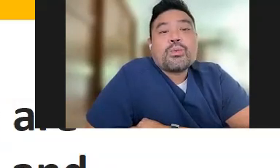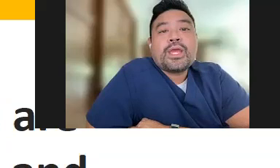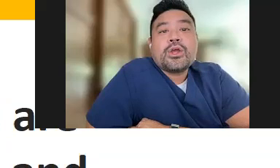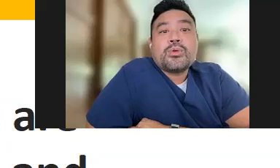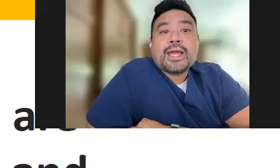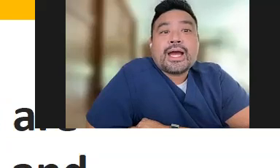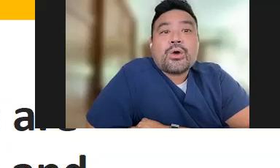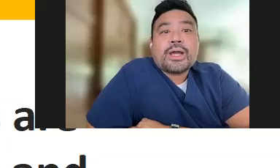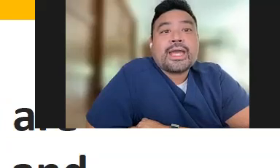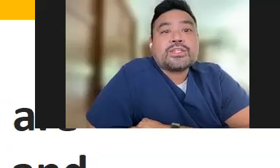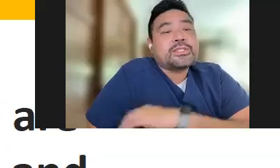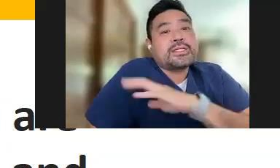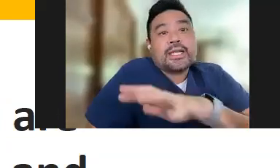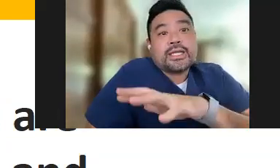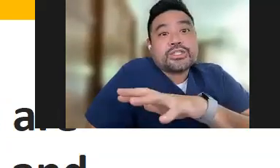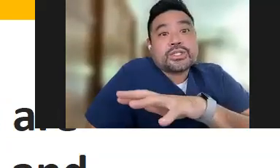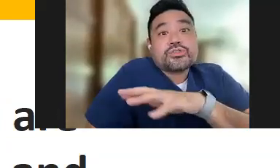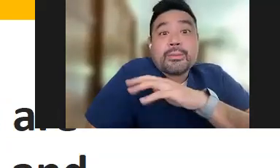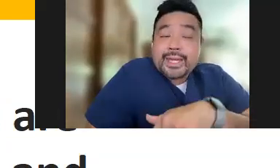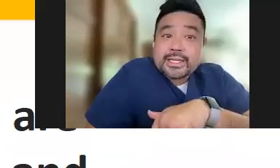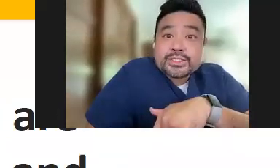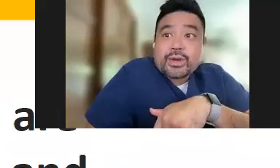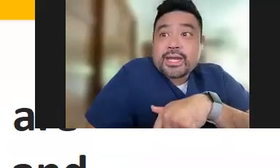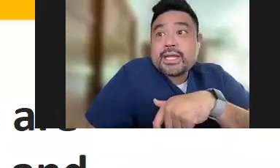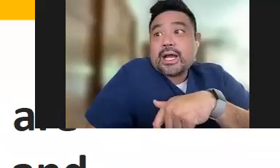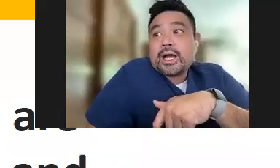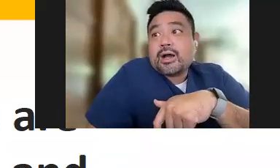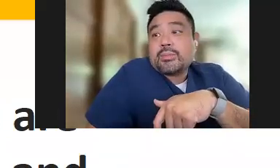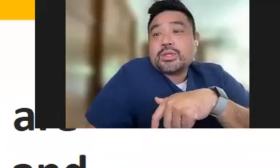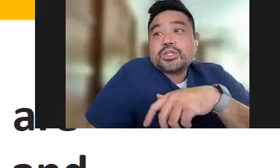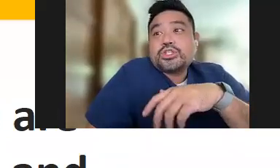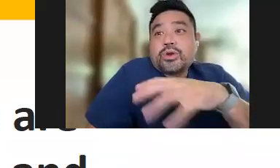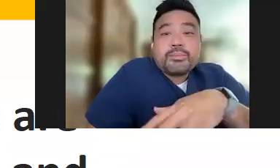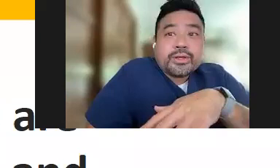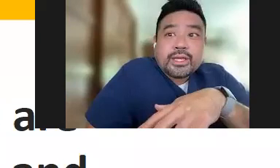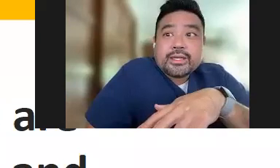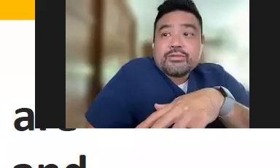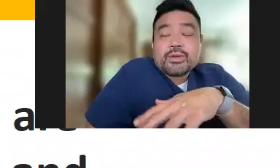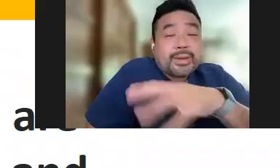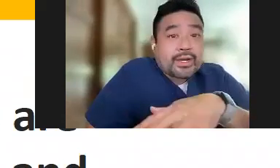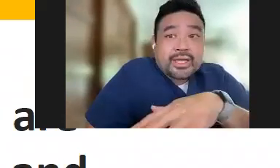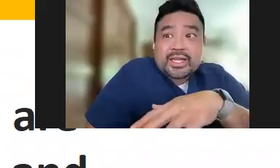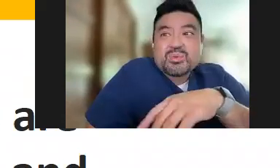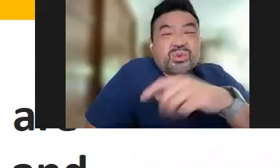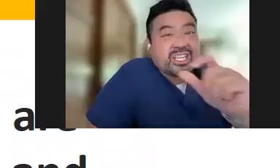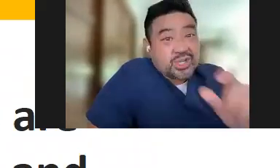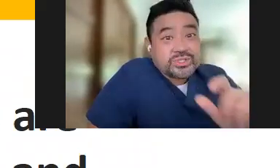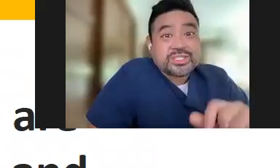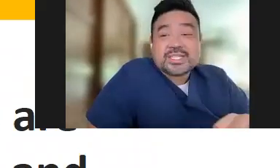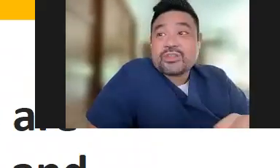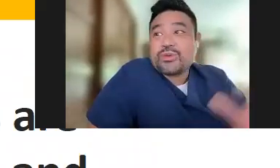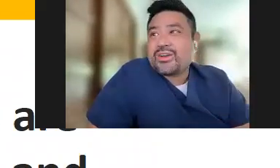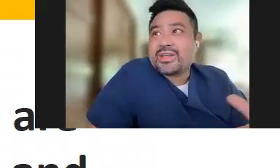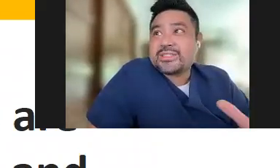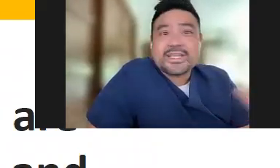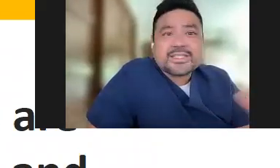All right, we know now, again, just the data is just tremendous, right? 200 million Americans, but really doses